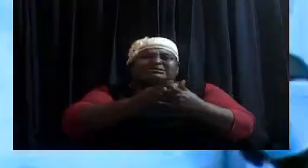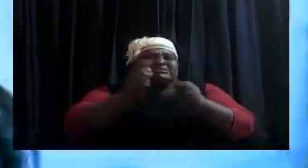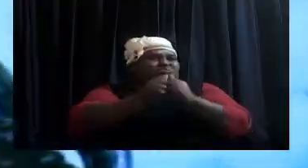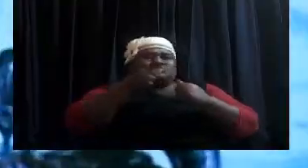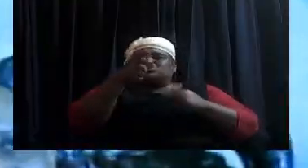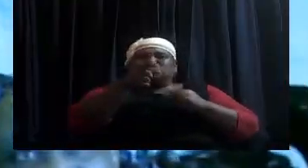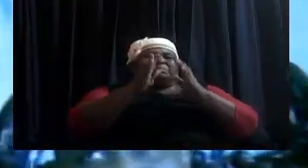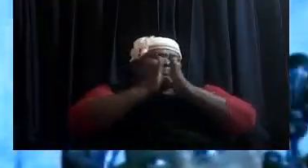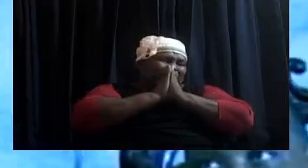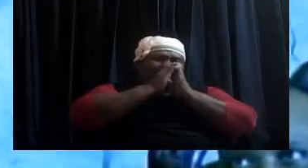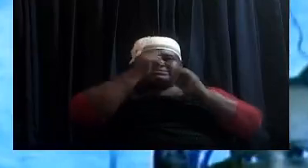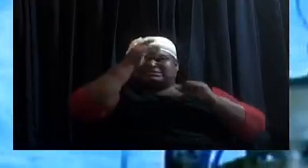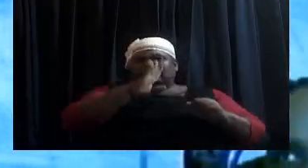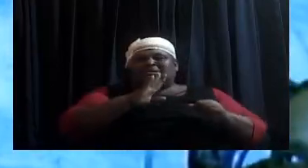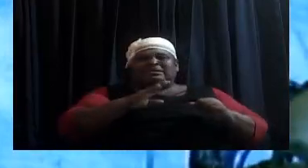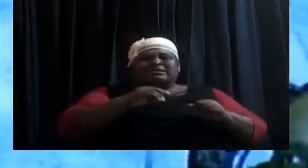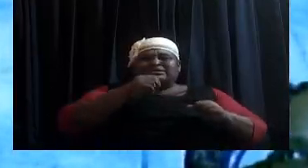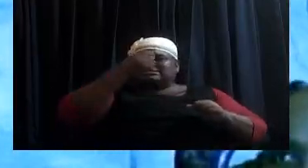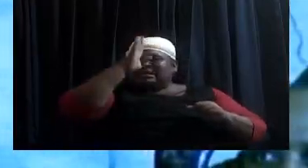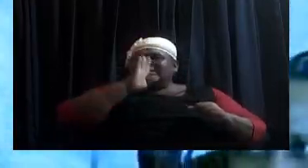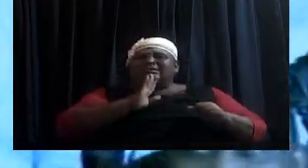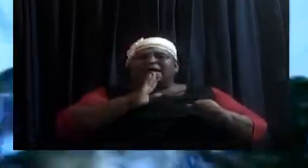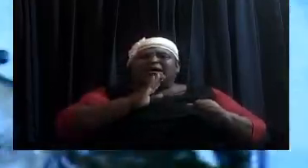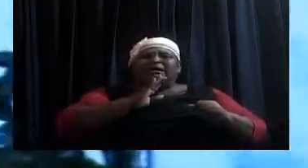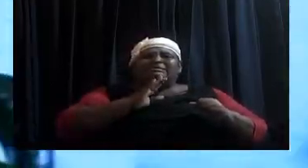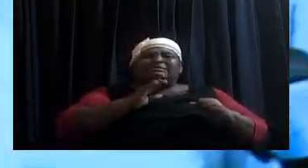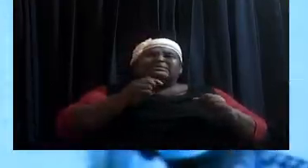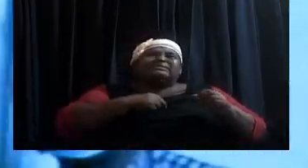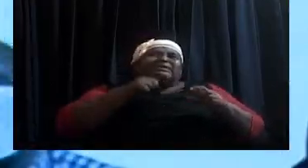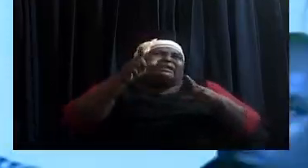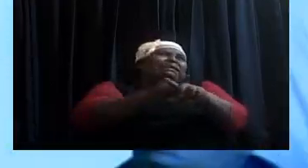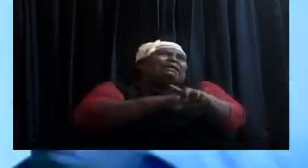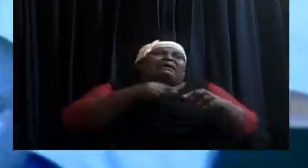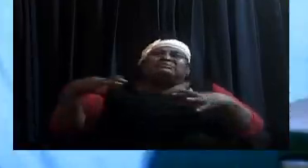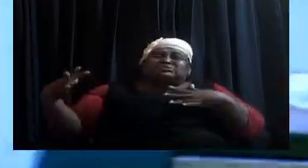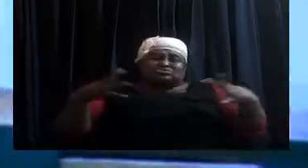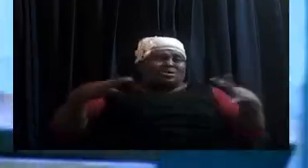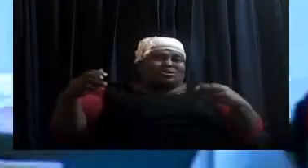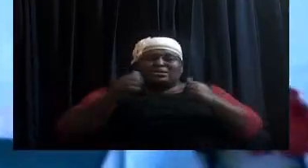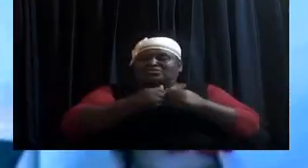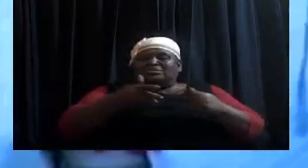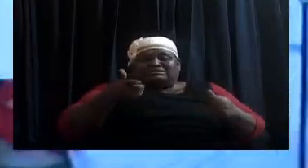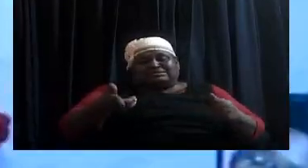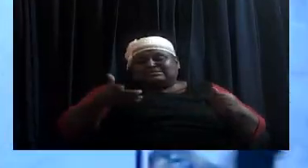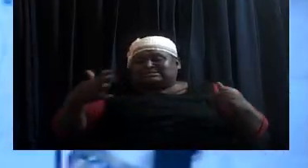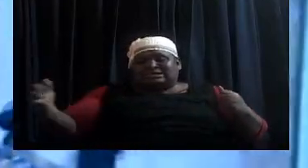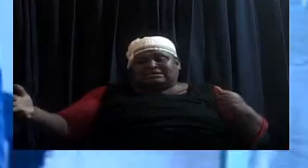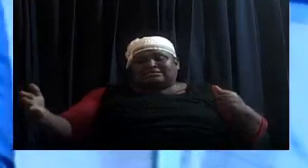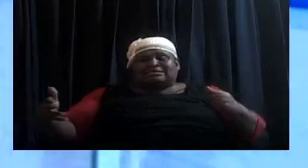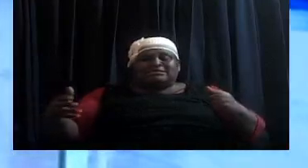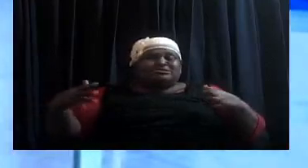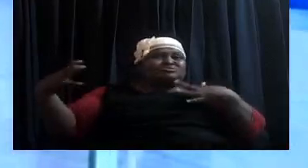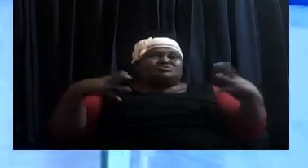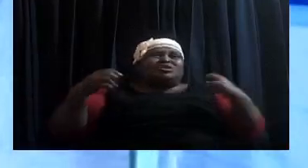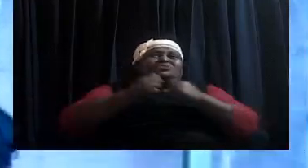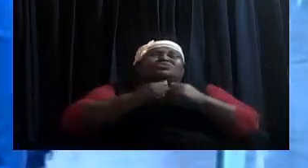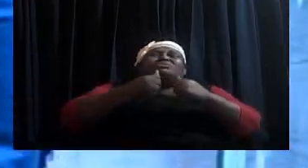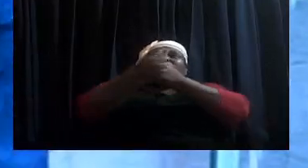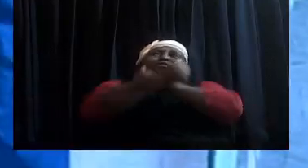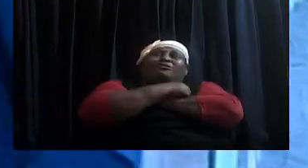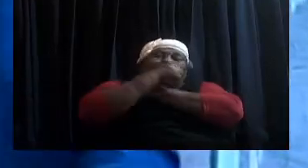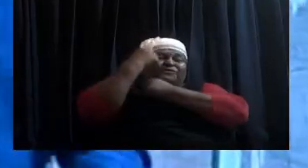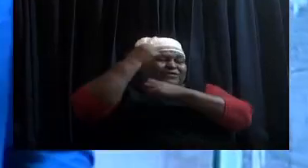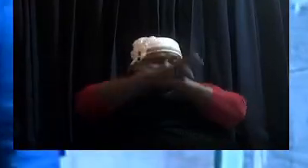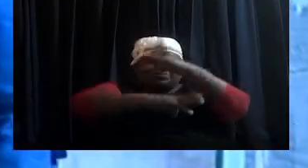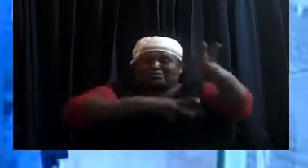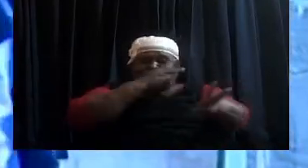God. And I said, God, how long I've been struggling with this thing. I've been struggling with my love for the